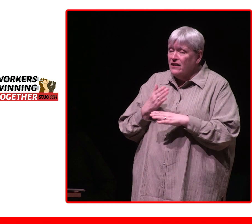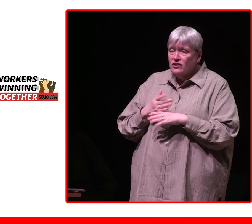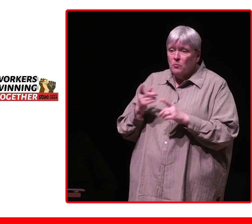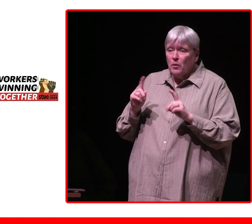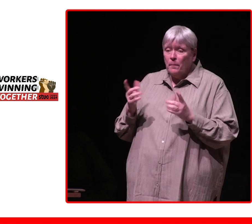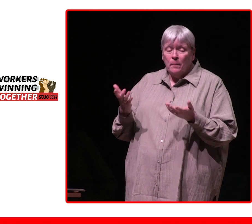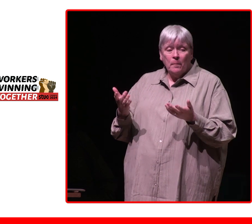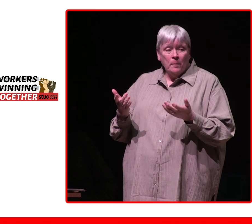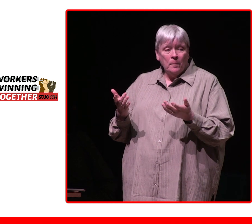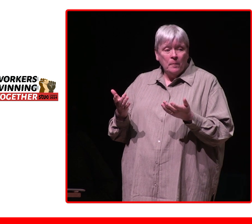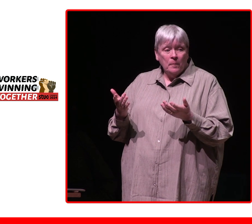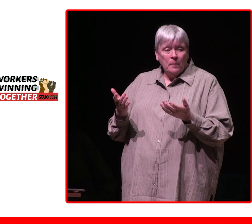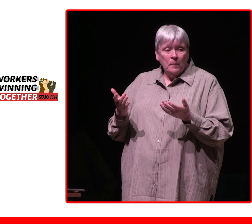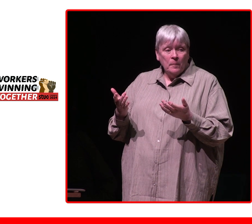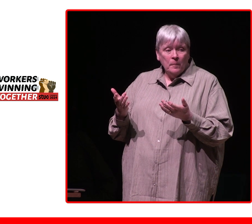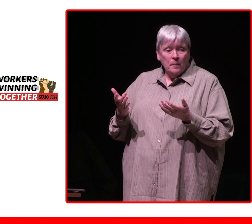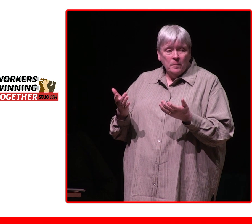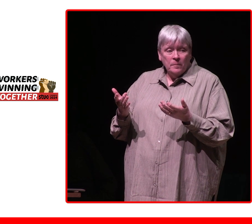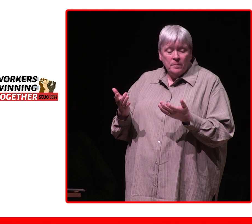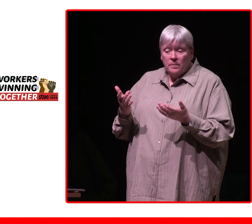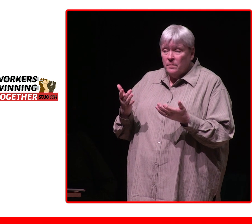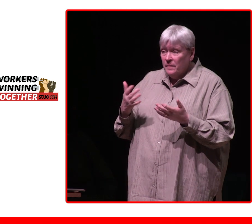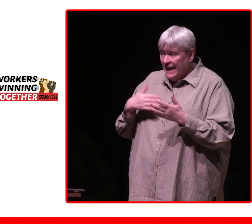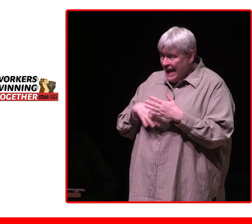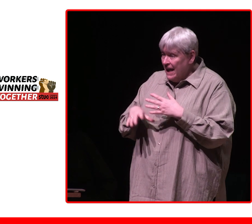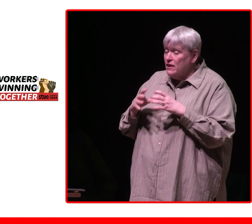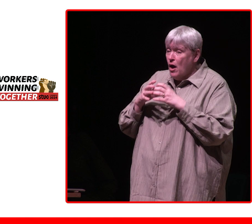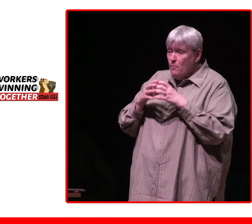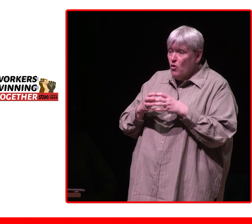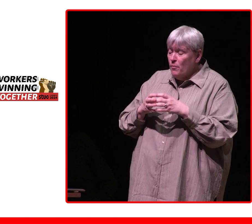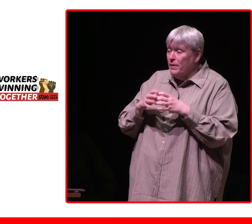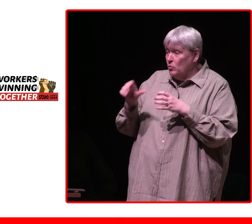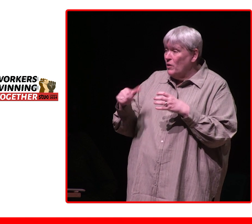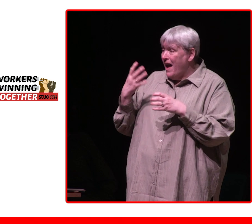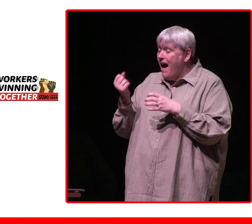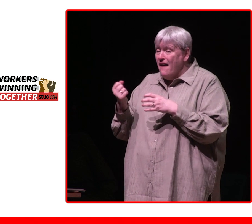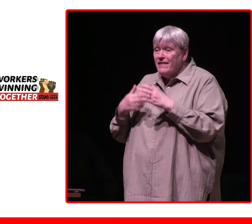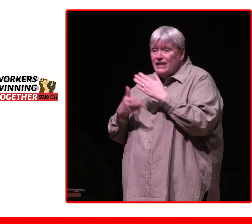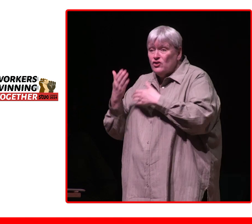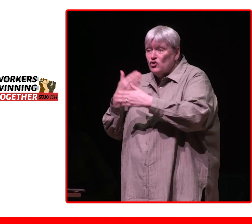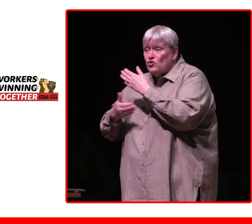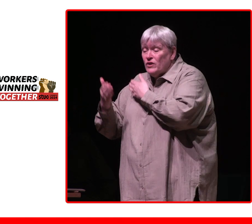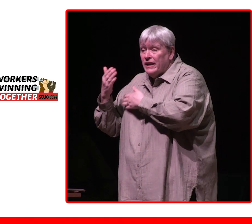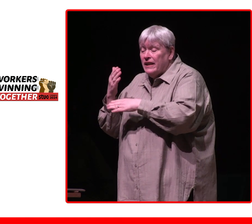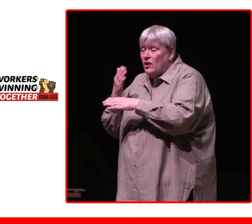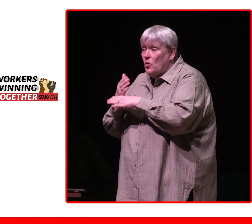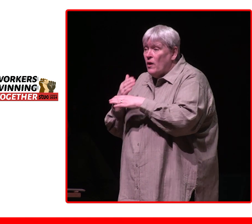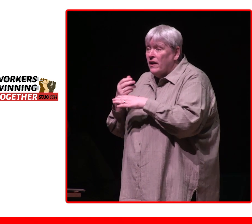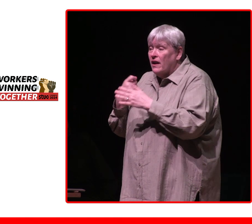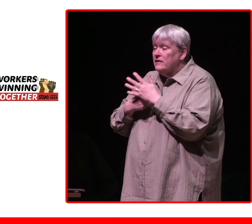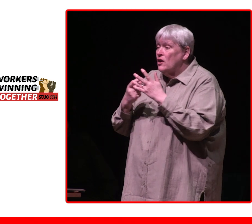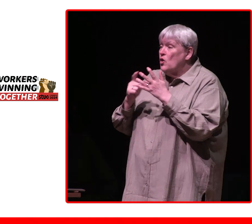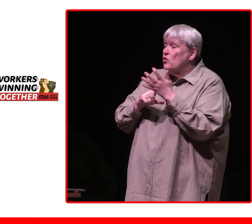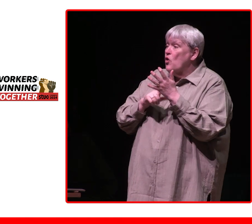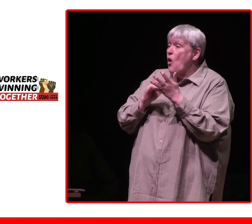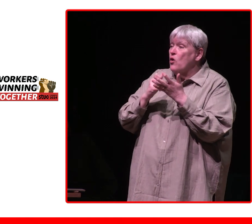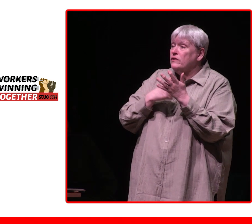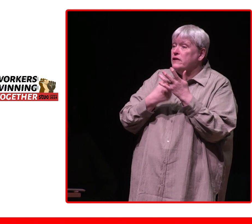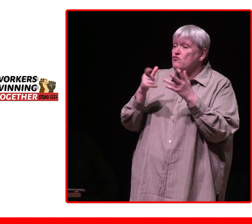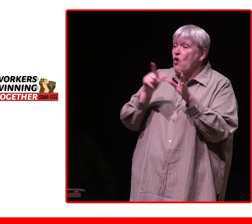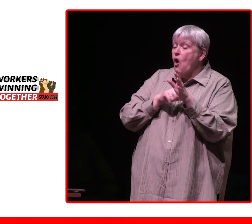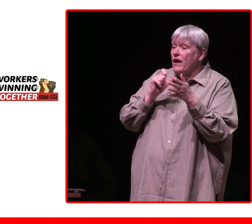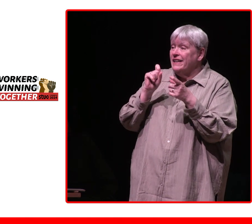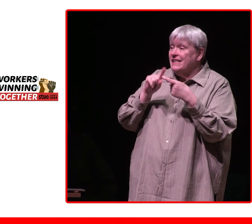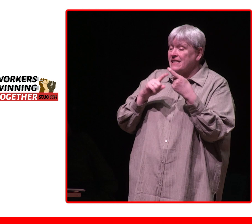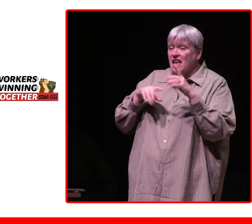take? In our movement, we have legacies, we have history. The workers at Rolls-Royce at East Kilbride halted